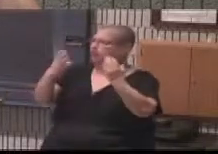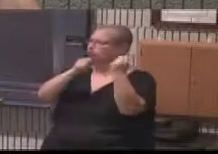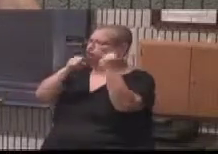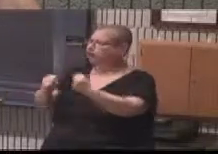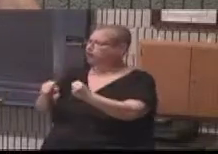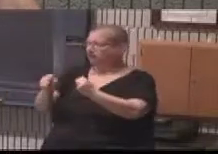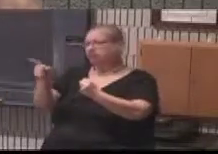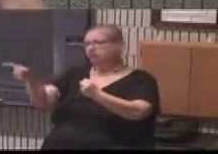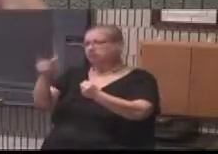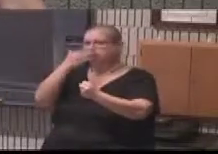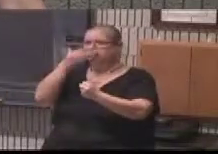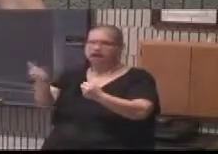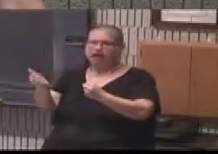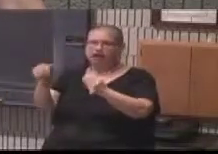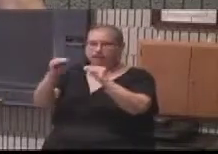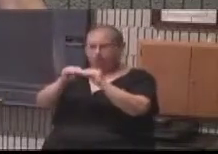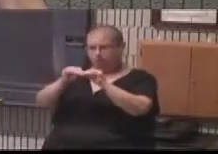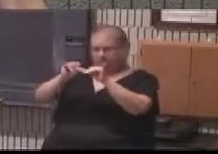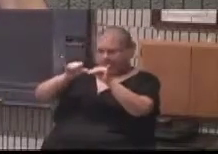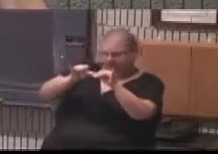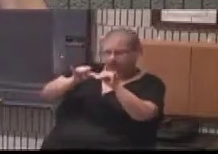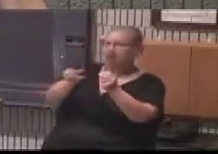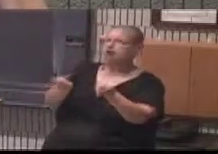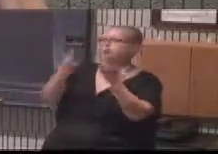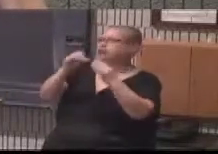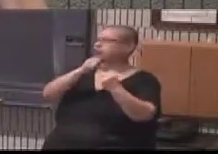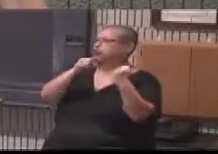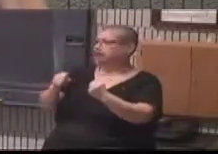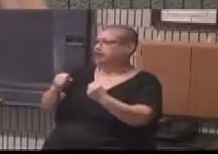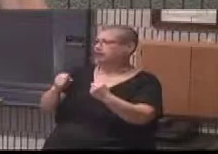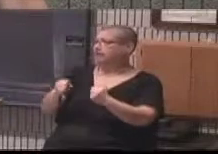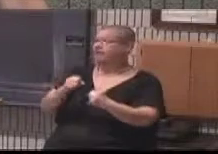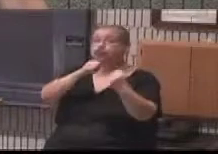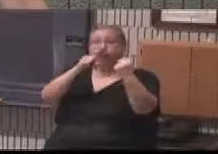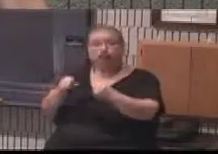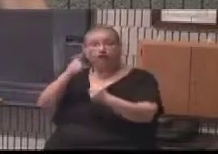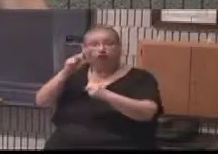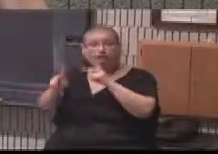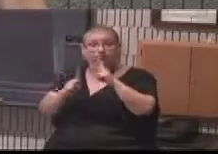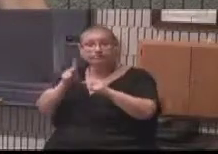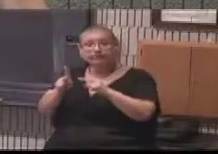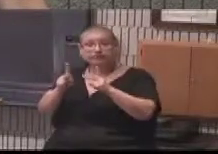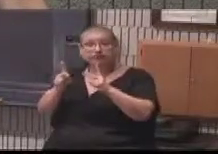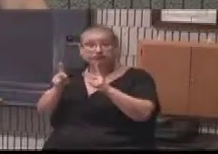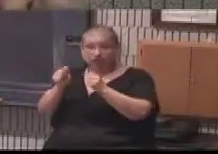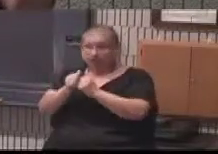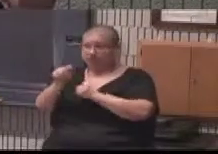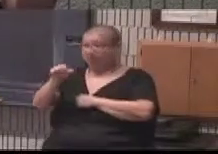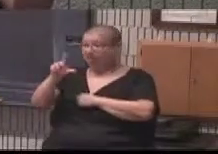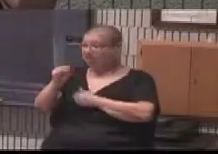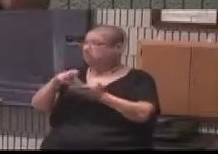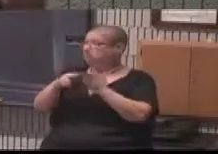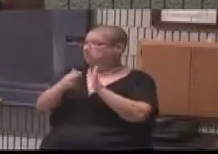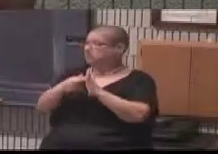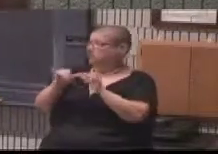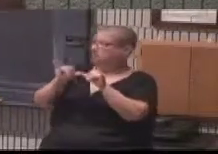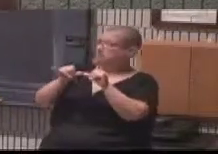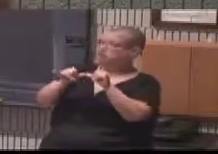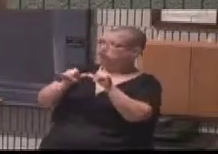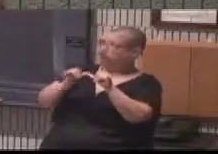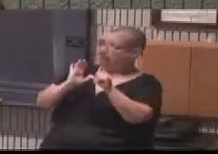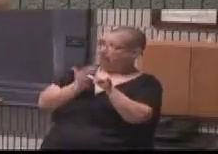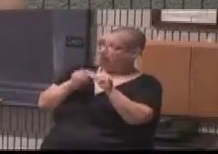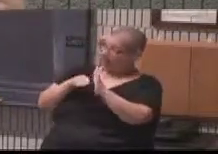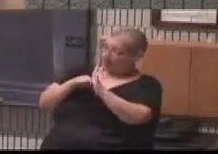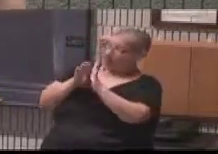more precise measurement of strength. And strength for people with ALS is a measure of our decline. It tells people